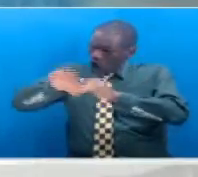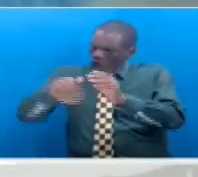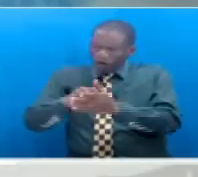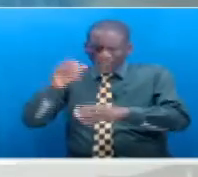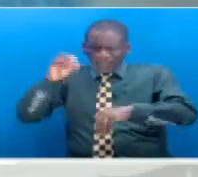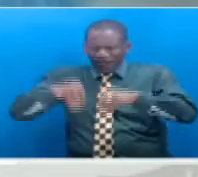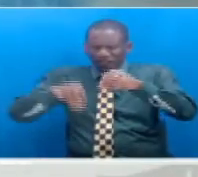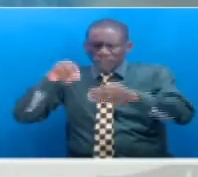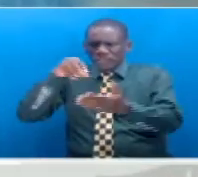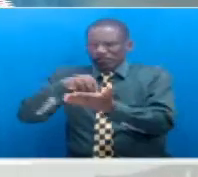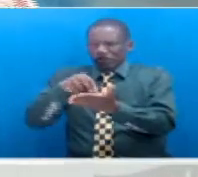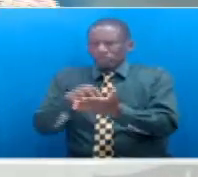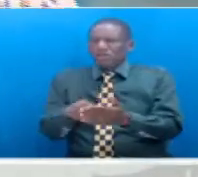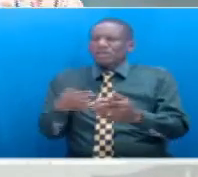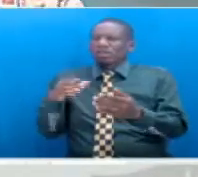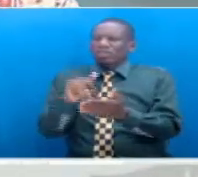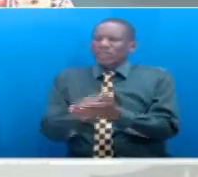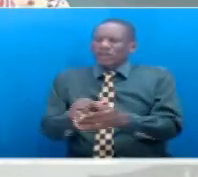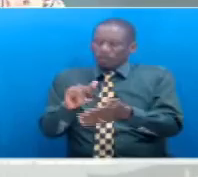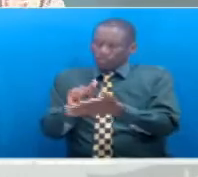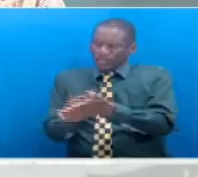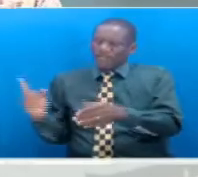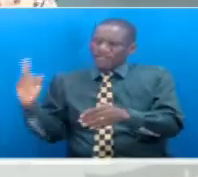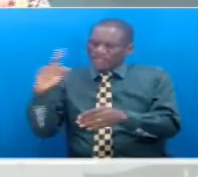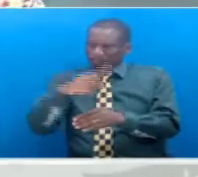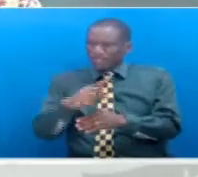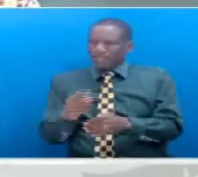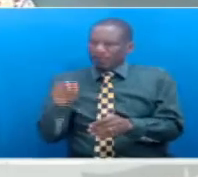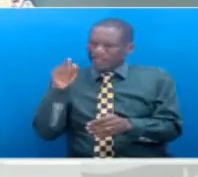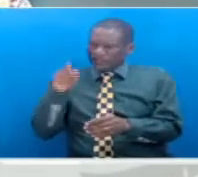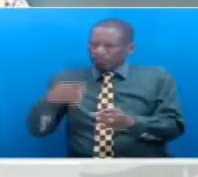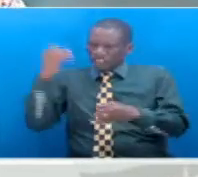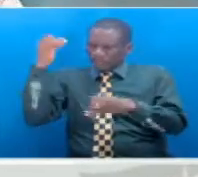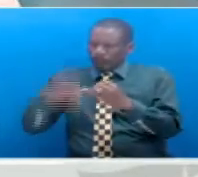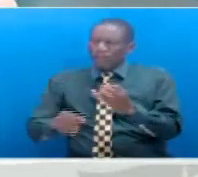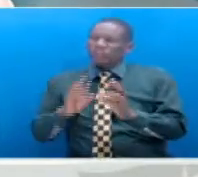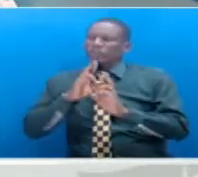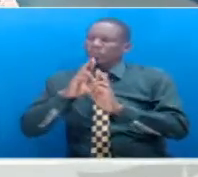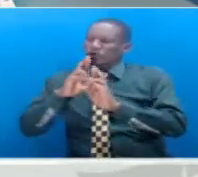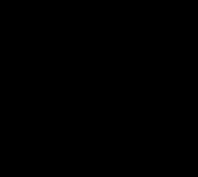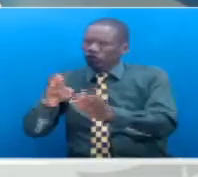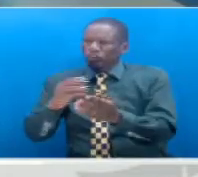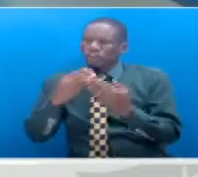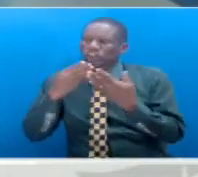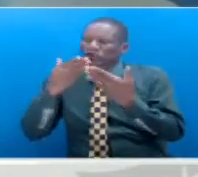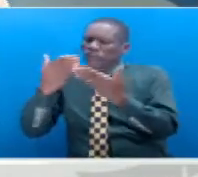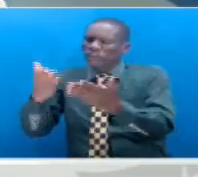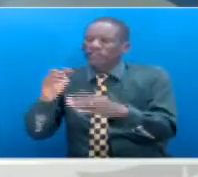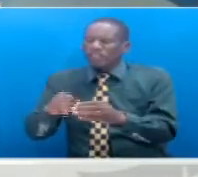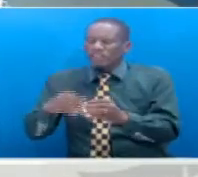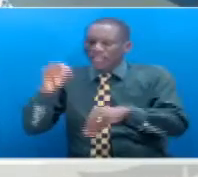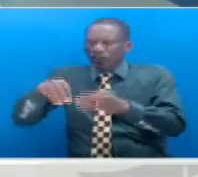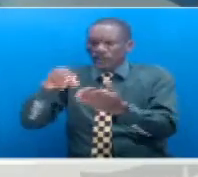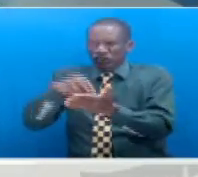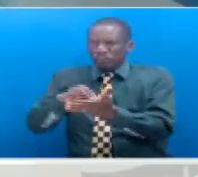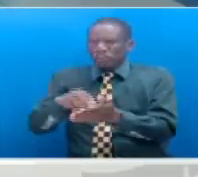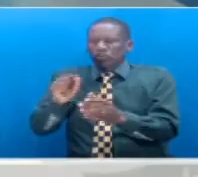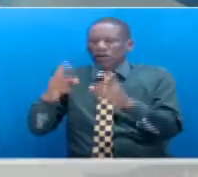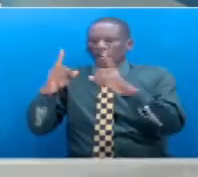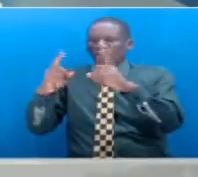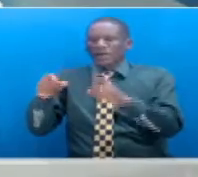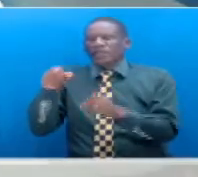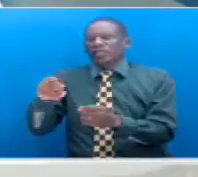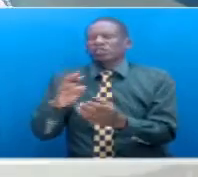polling stations. That on that day, this final result at the polling station, you can take a picture of